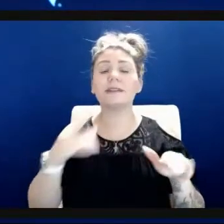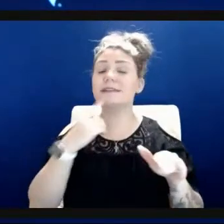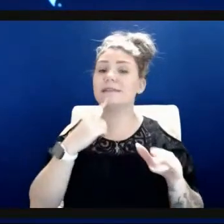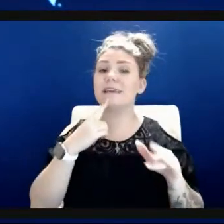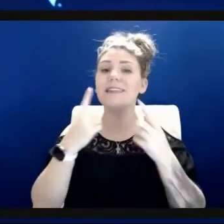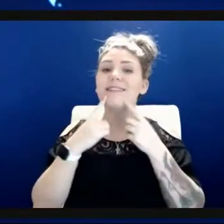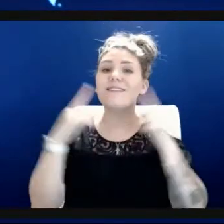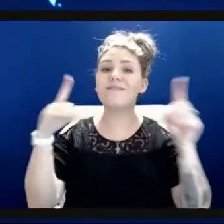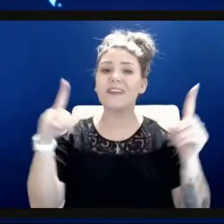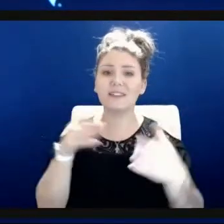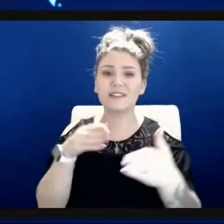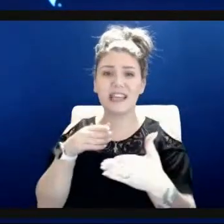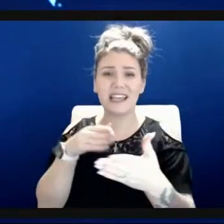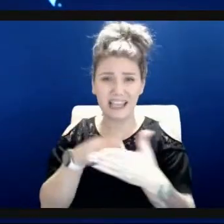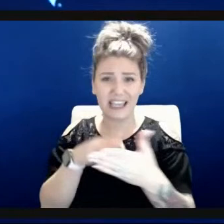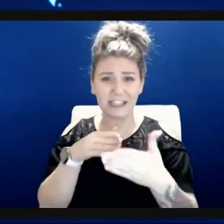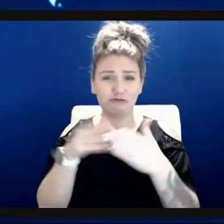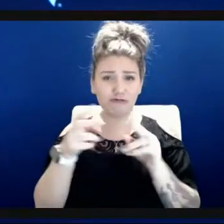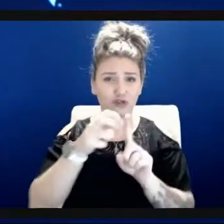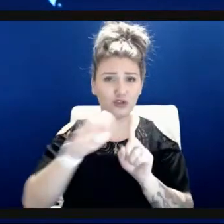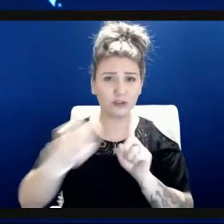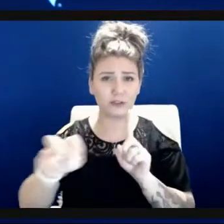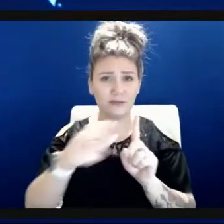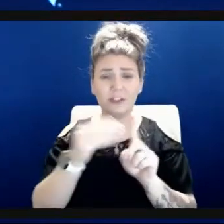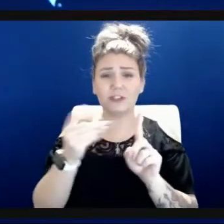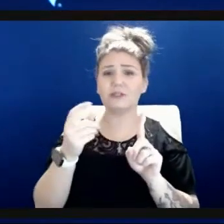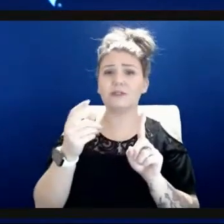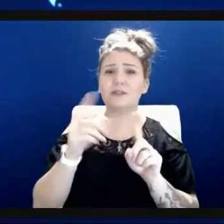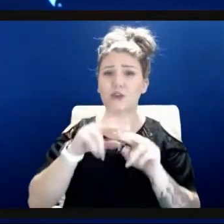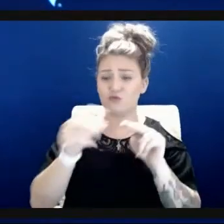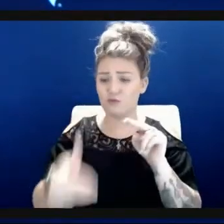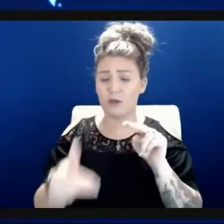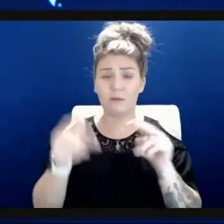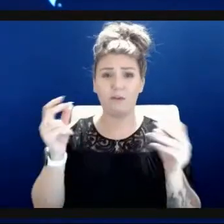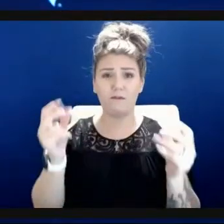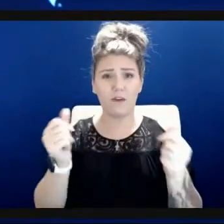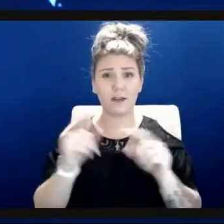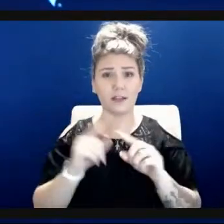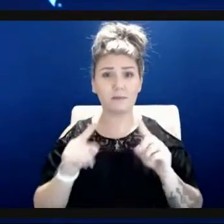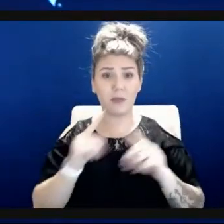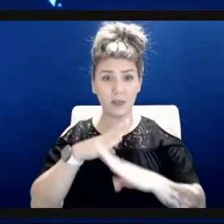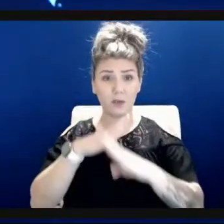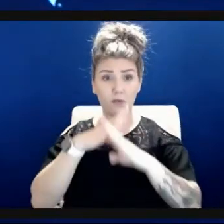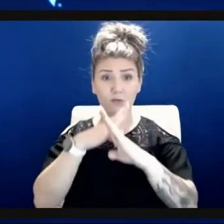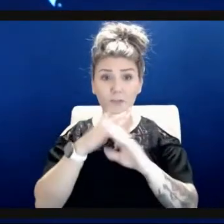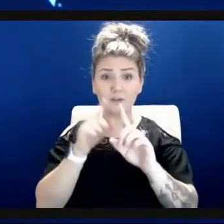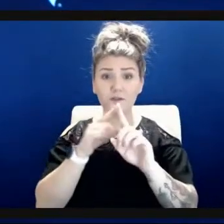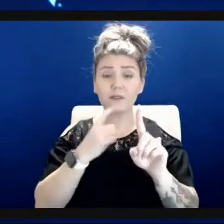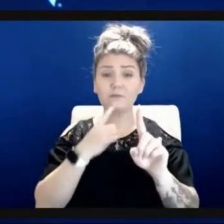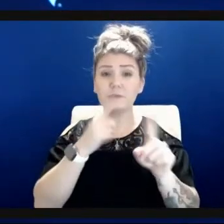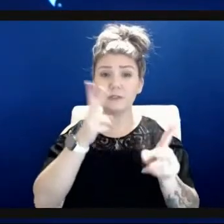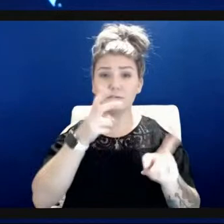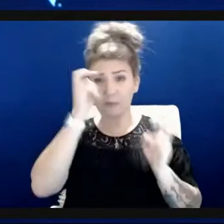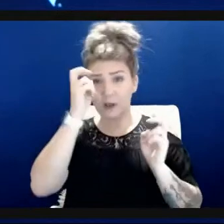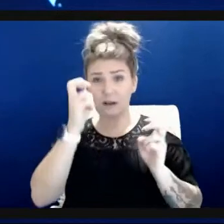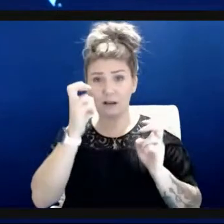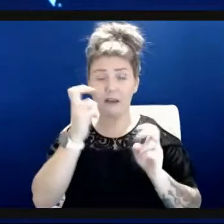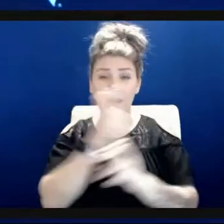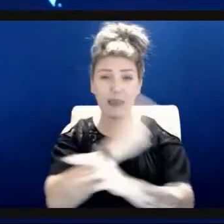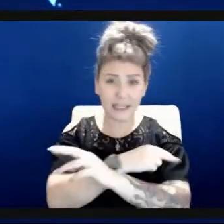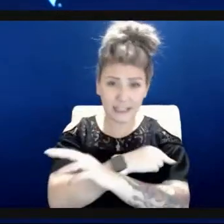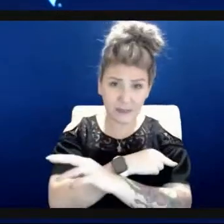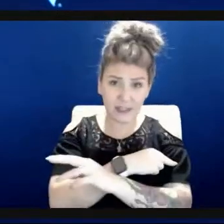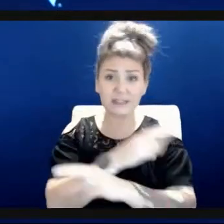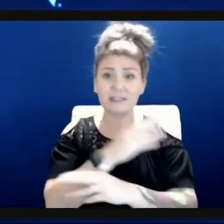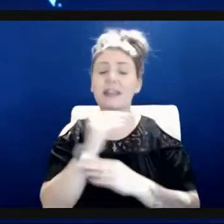disease transmission or acquisition by a child drops off rapidly, but the protection against severe hospitalization and severe illness is